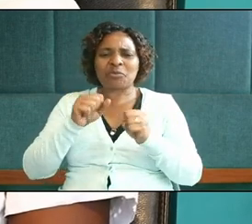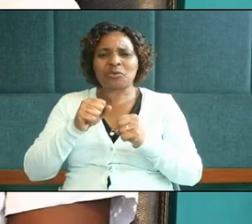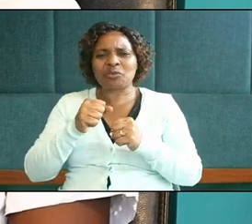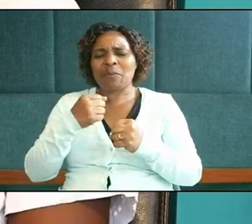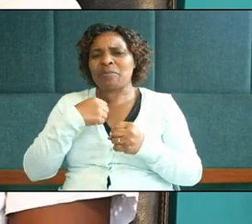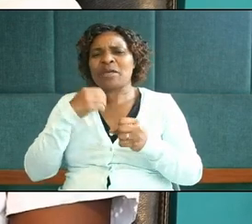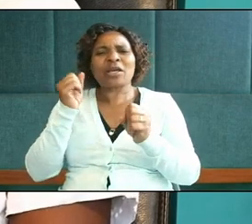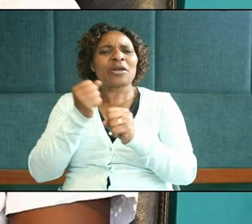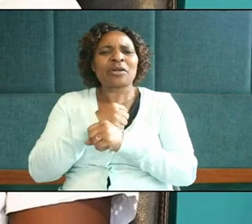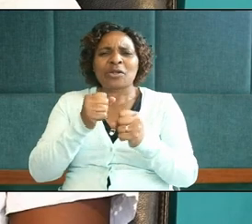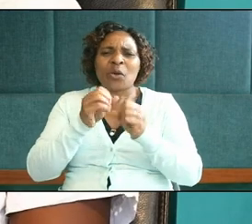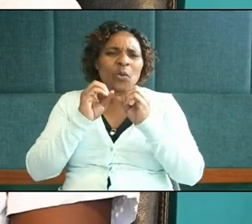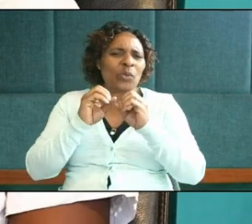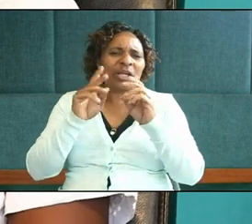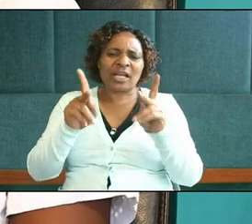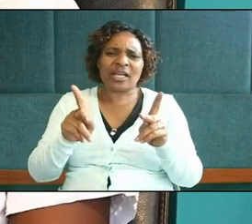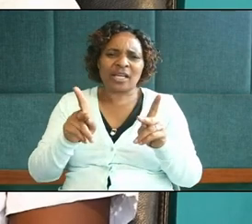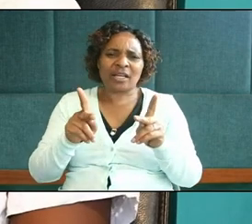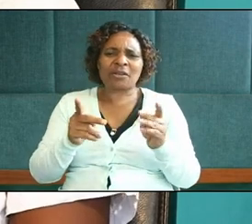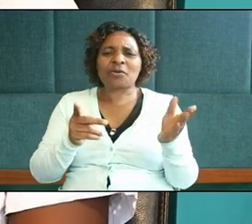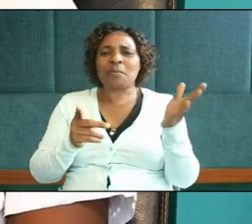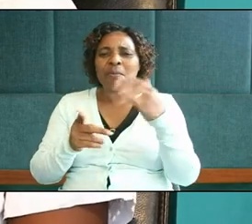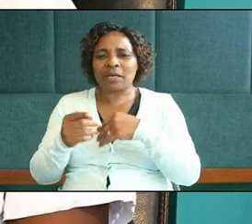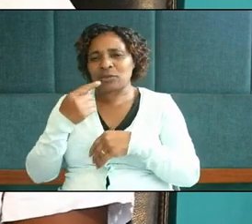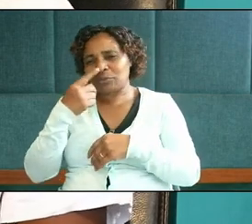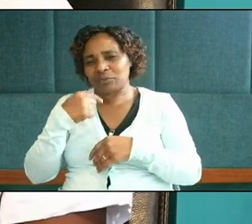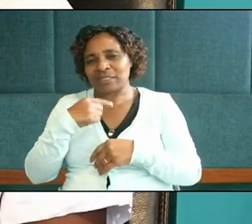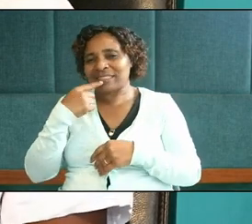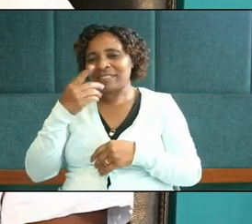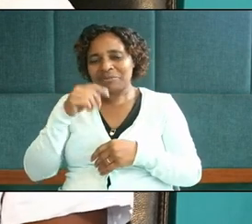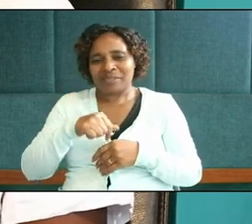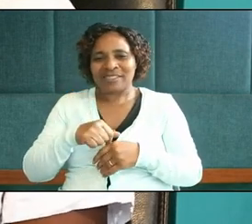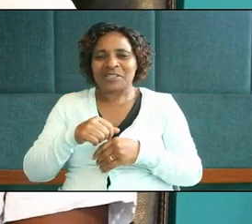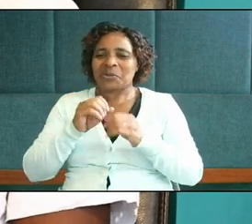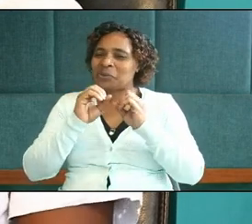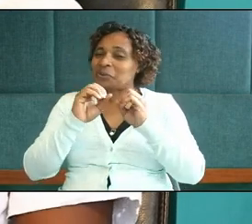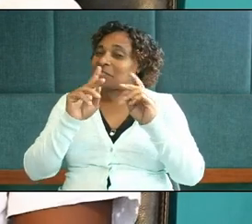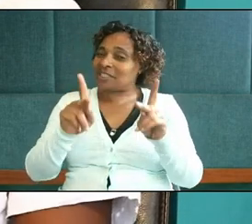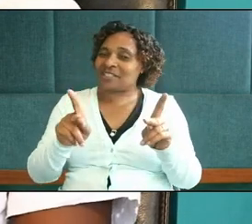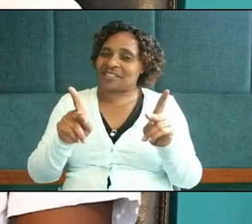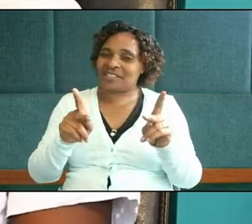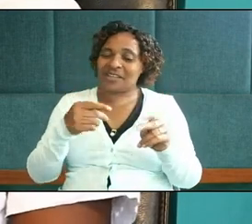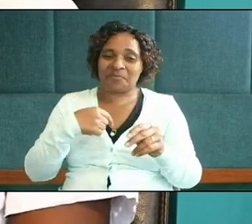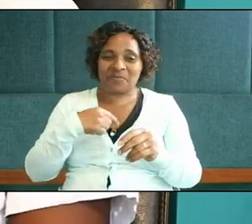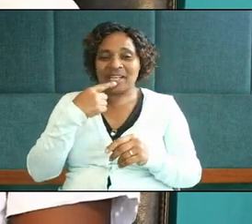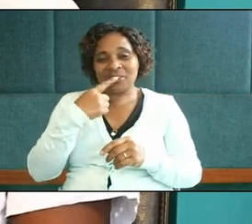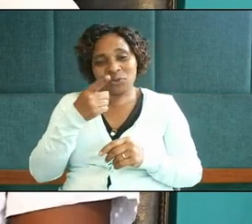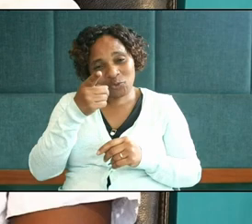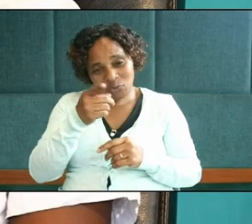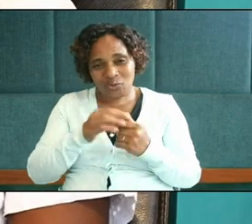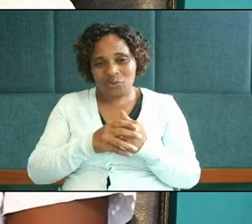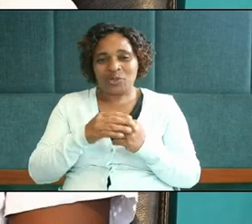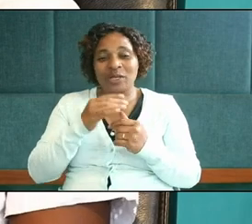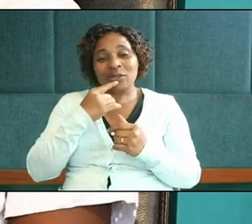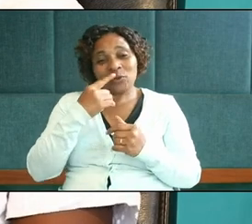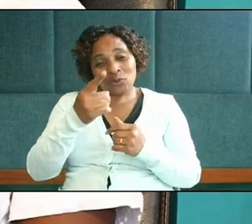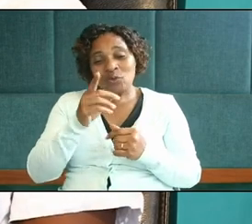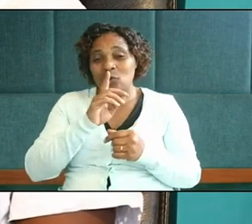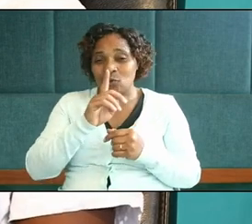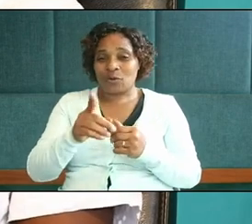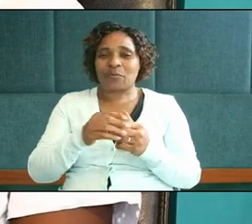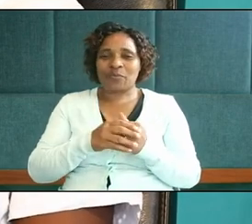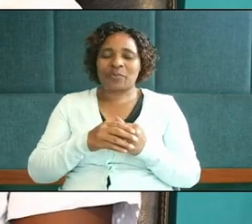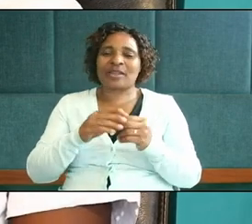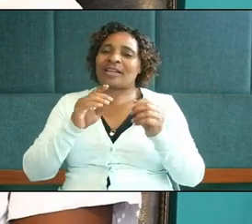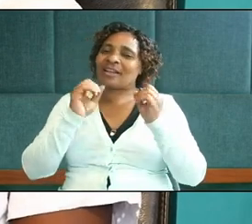I'm not doing it. She's like, okay. You will come back to me and tell me, no, it makes sense, mom. I told you so. I told you so. Right. Or you told